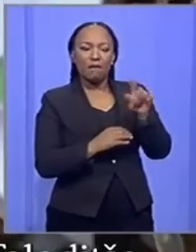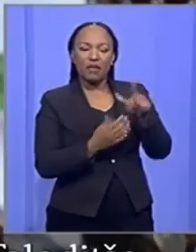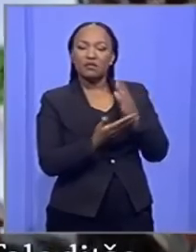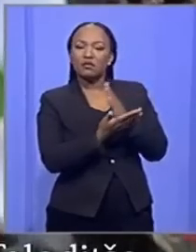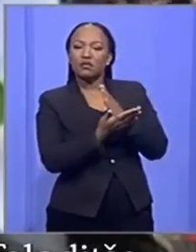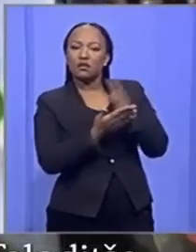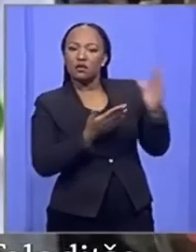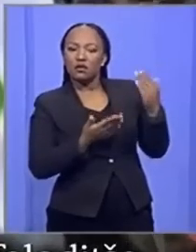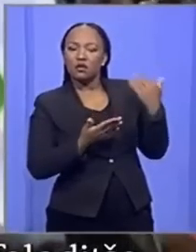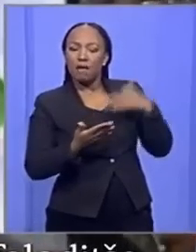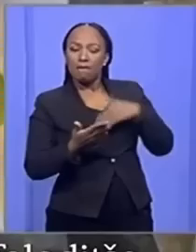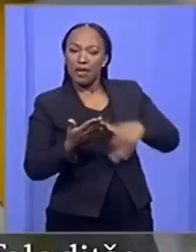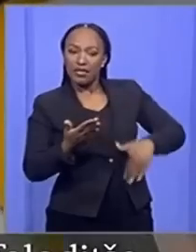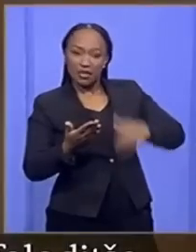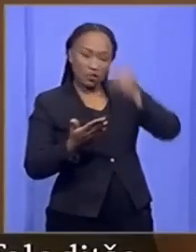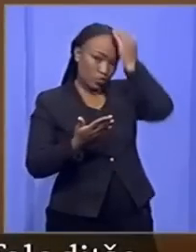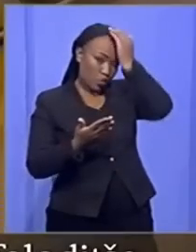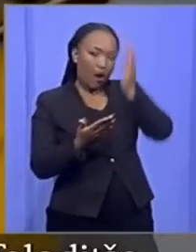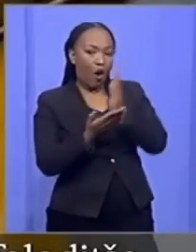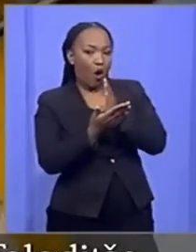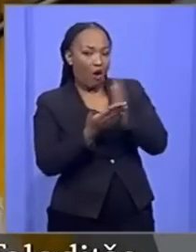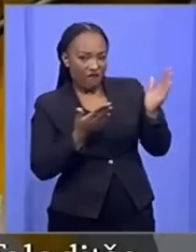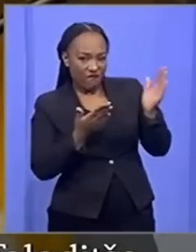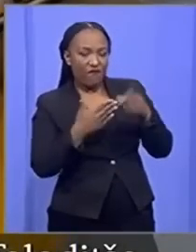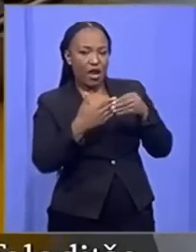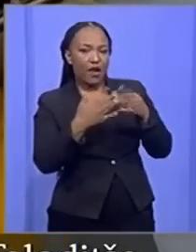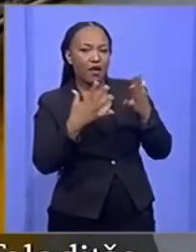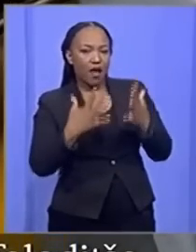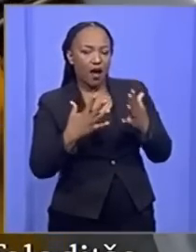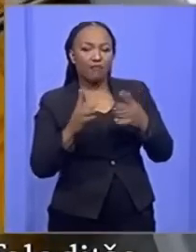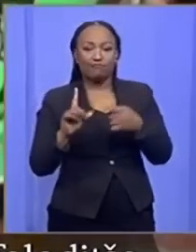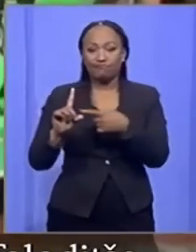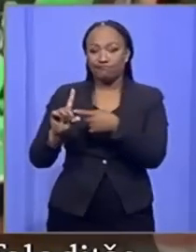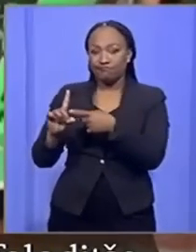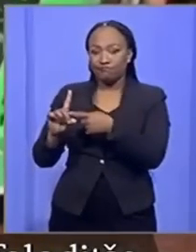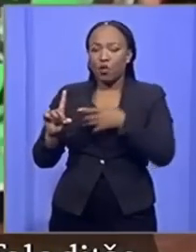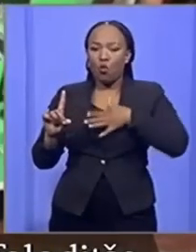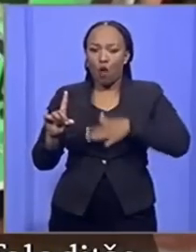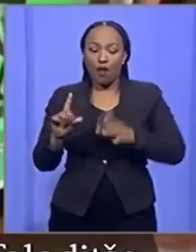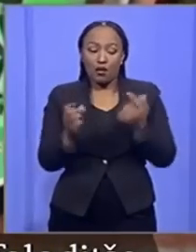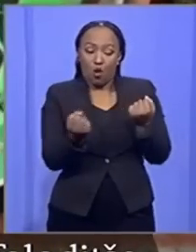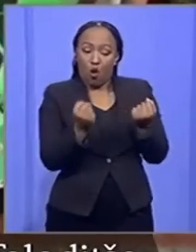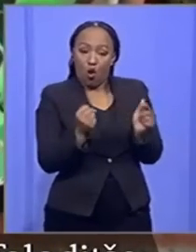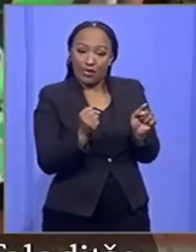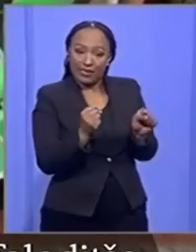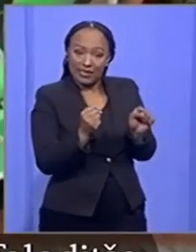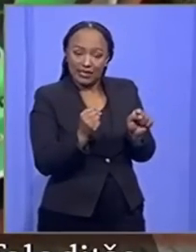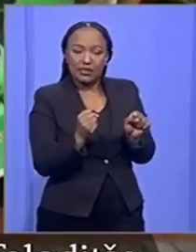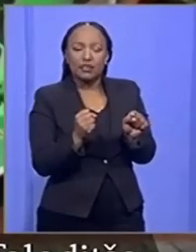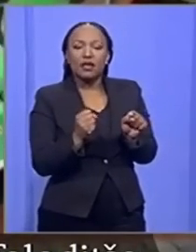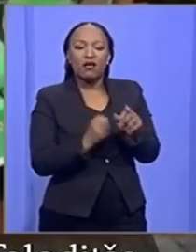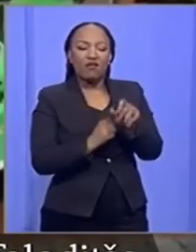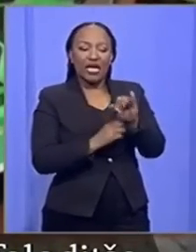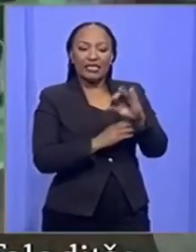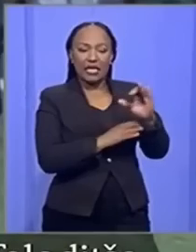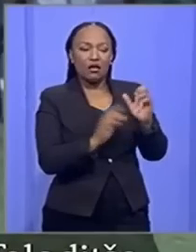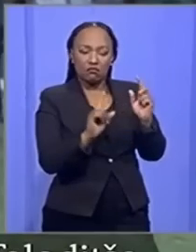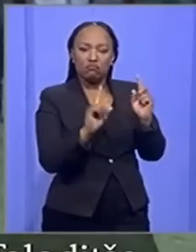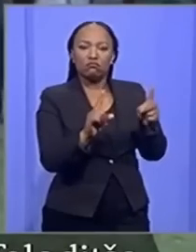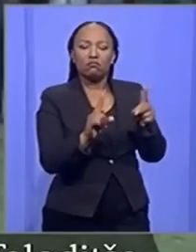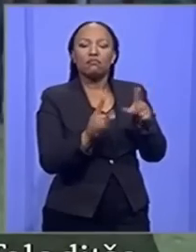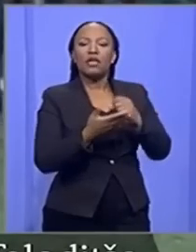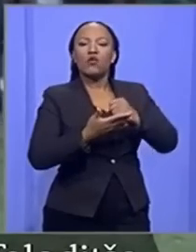maloba Jacob Zuma bjalo ka moetapele wa mokgatlo. Khumalo o be a nyaka gore kgorotsheko yeo e kgethilego e laele IEC go